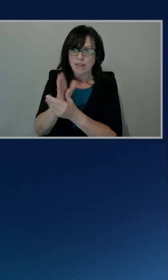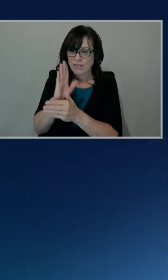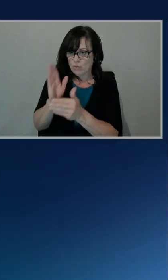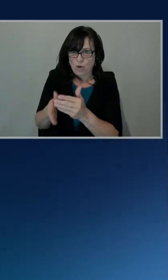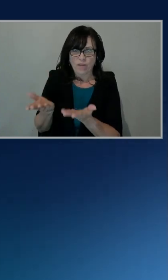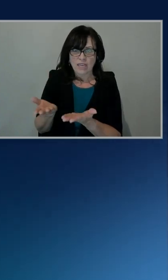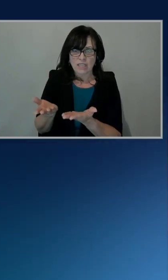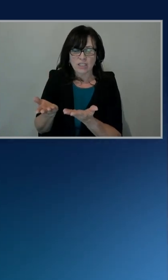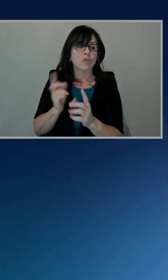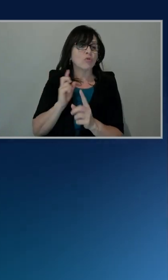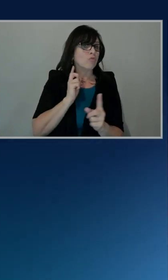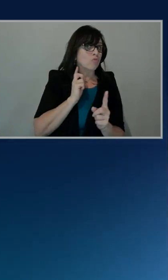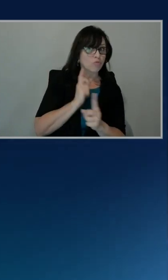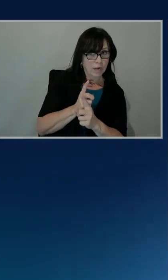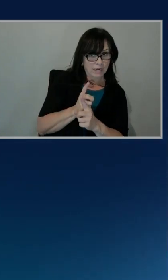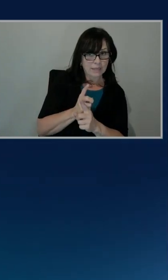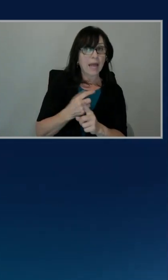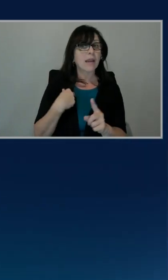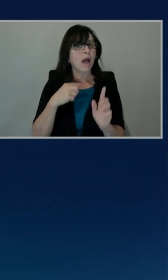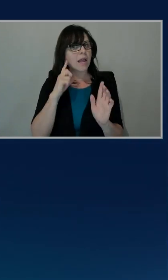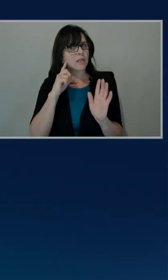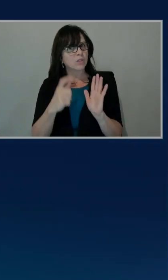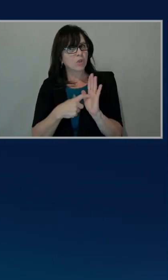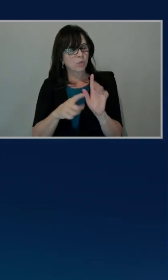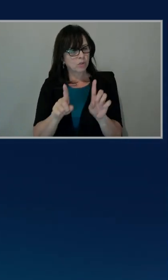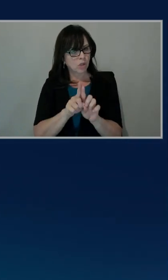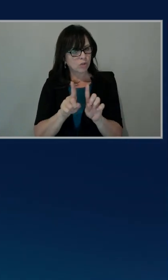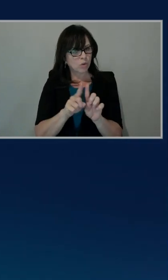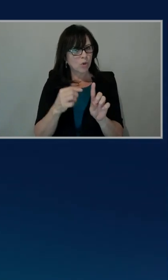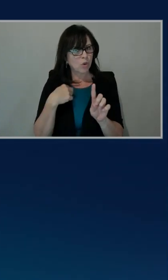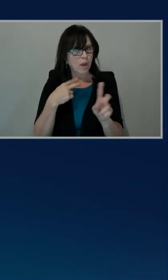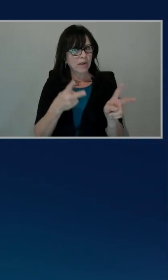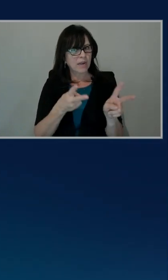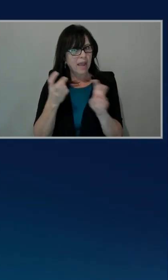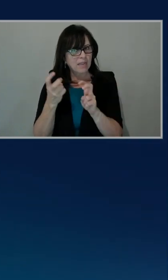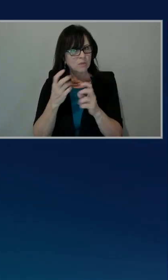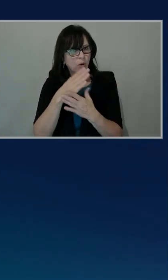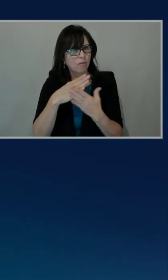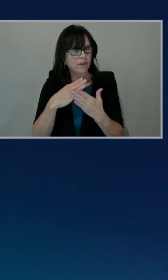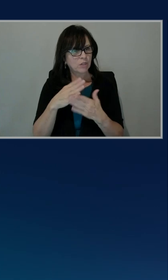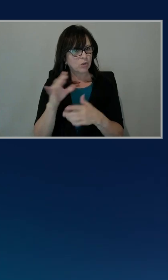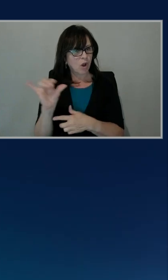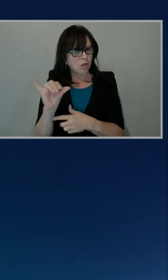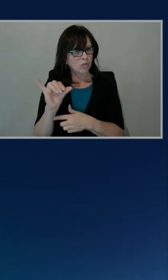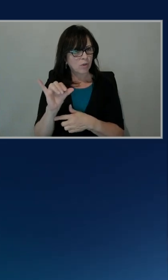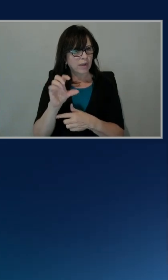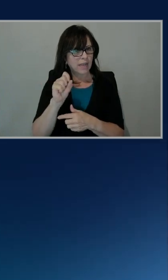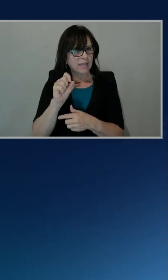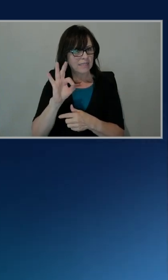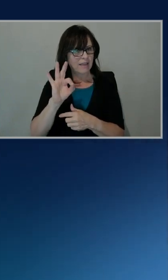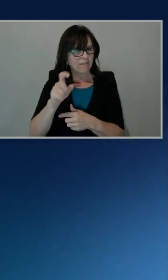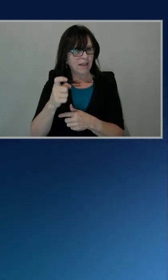noticed, and please correct me if I'm wrong here, there was an export feature also on FSX for Lustre